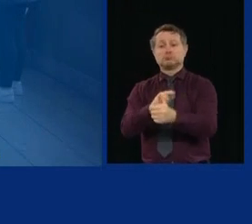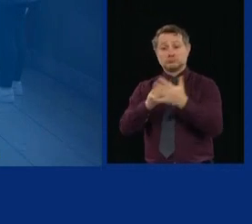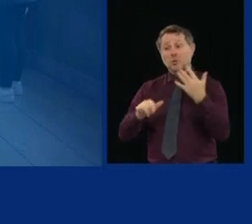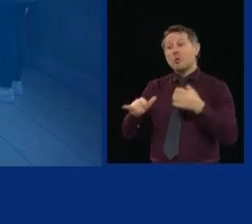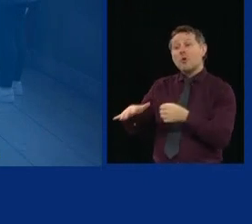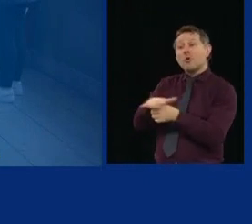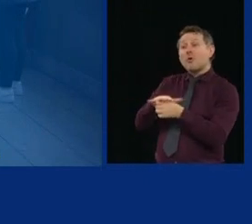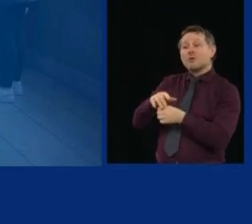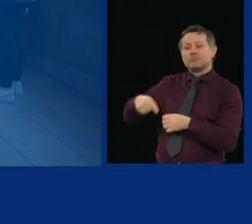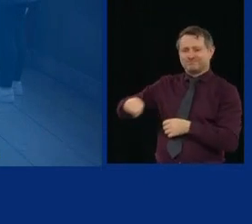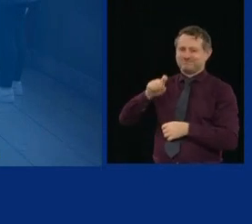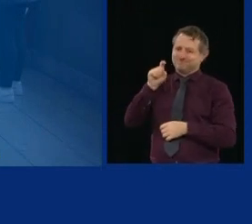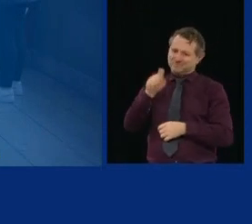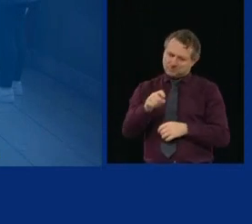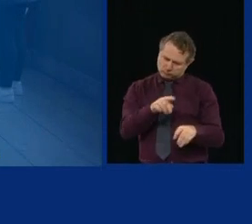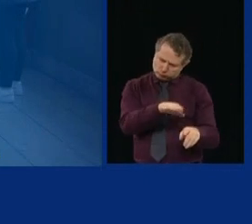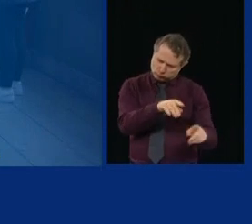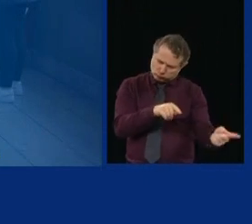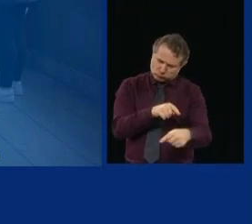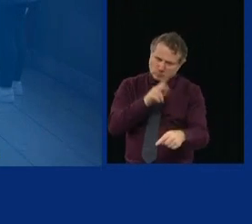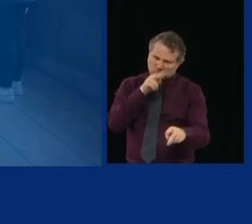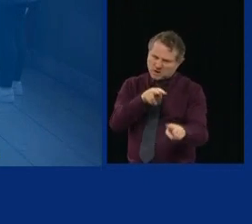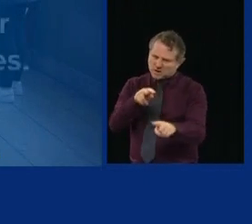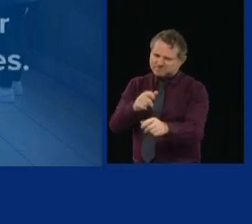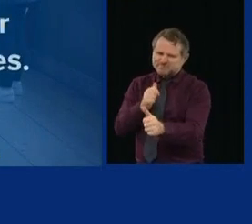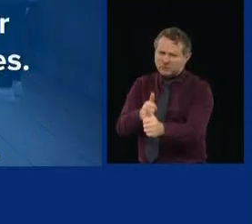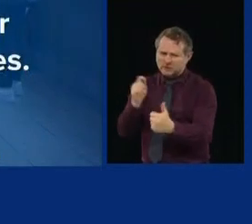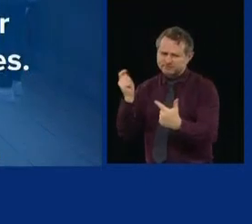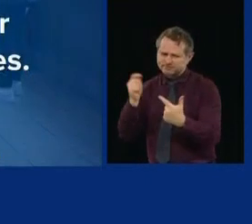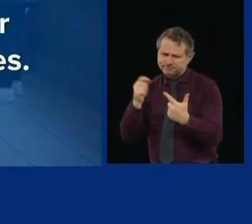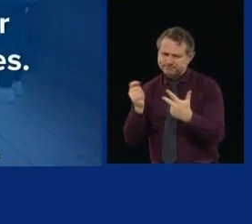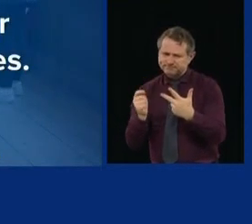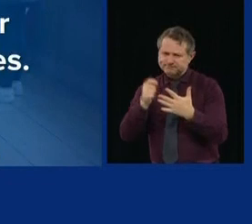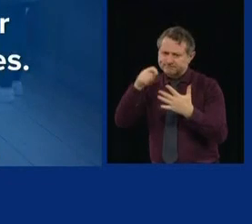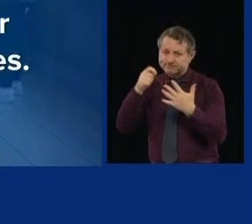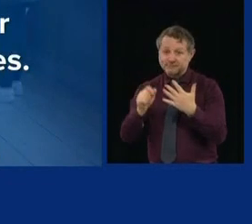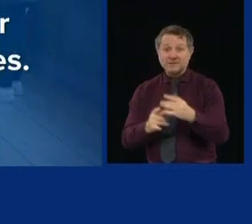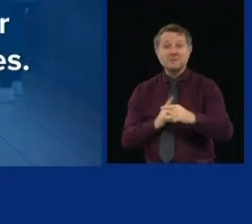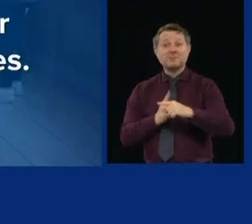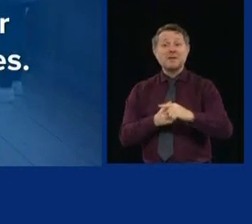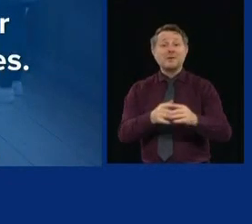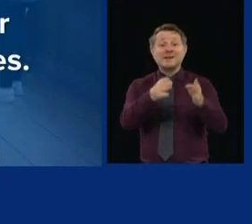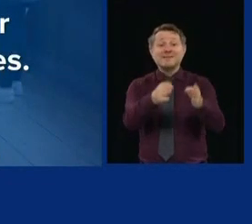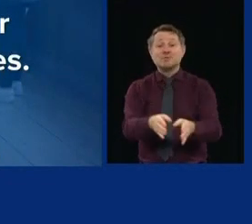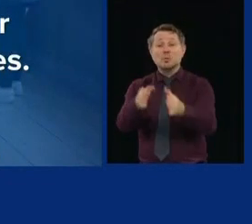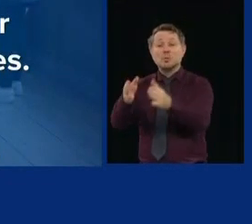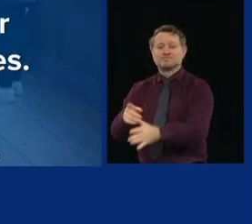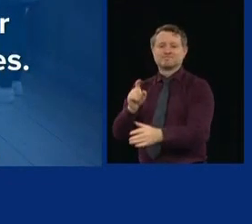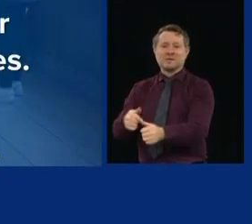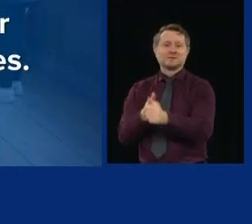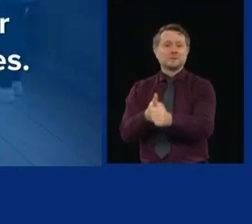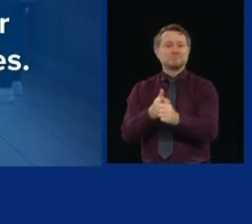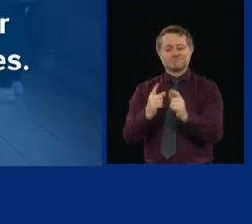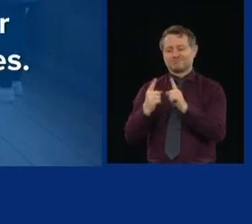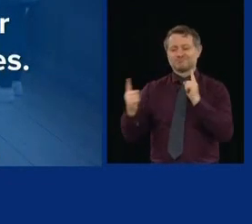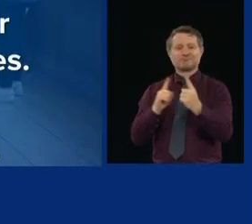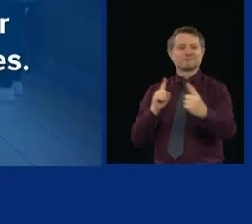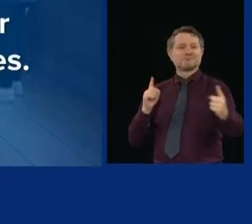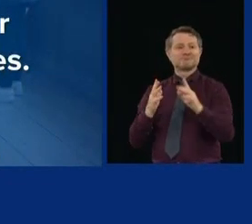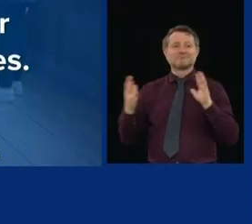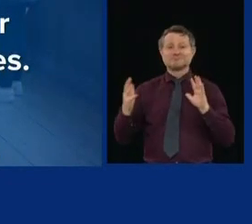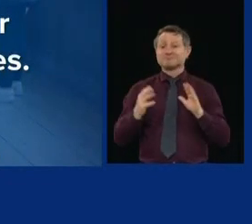followed, as well as social distancing guidelines for individuals. The Regional Control Center will have